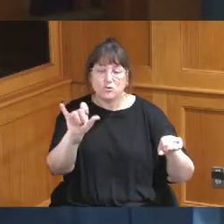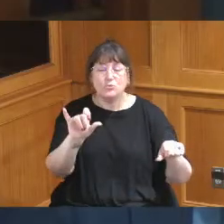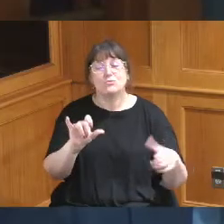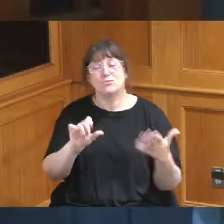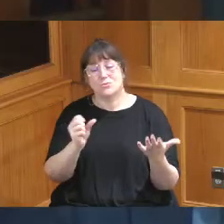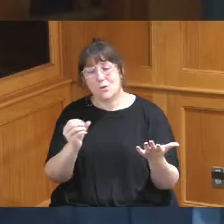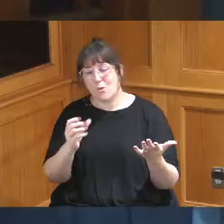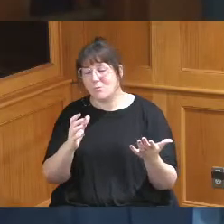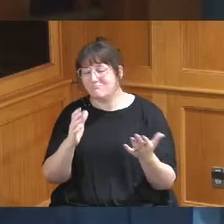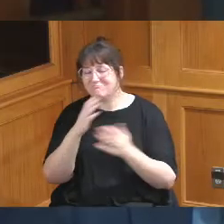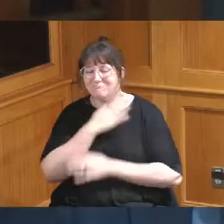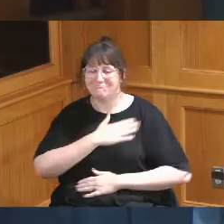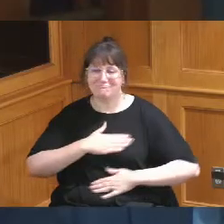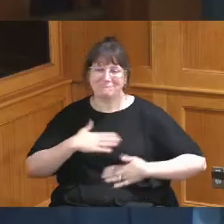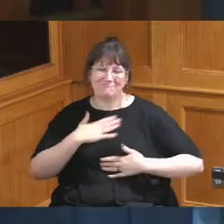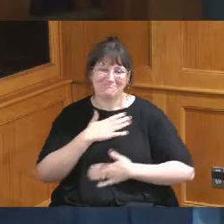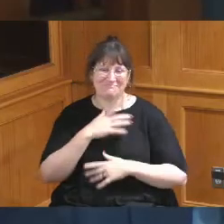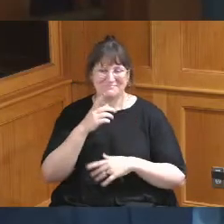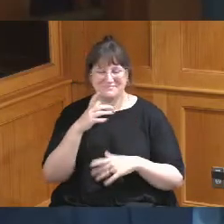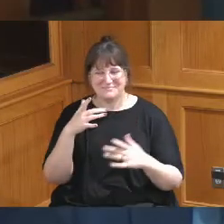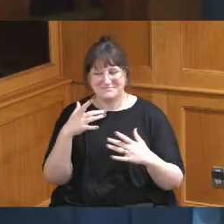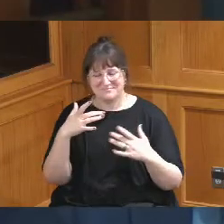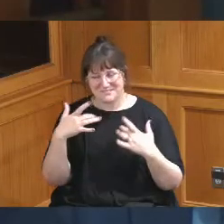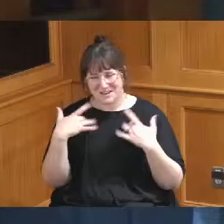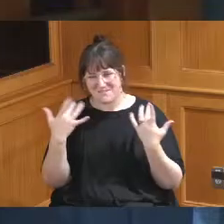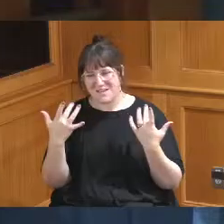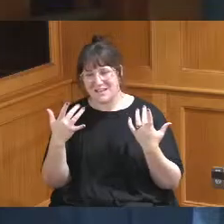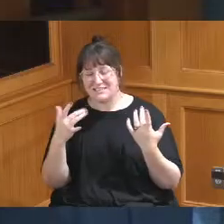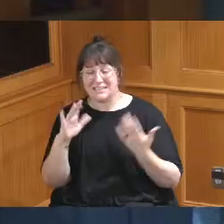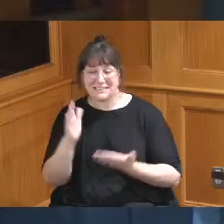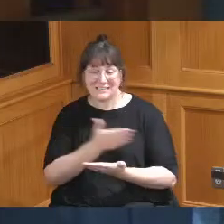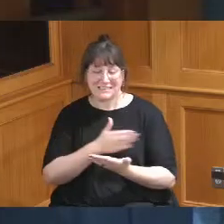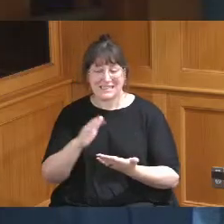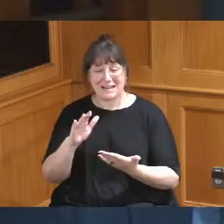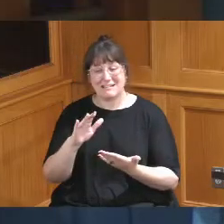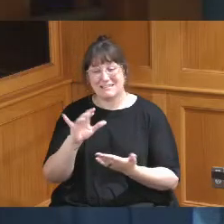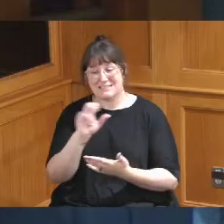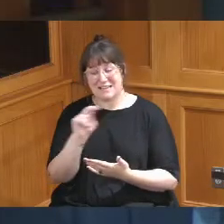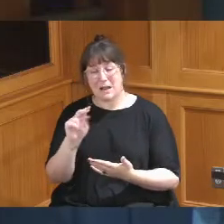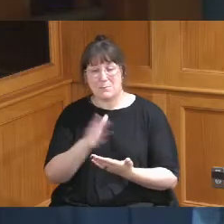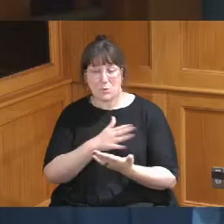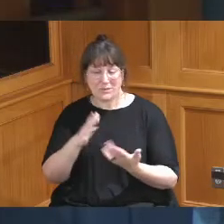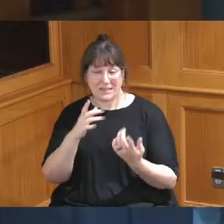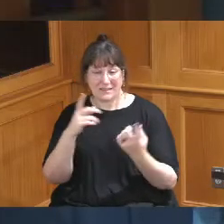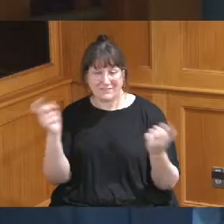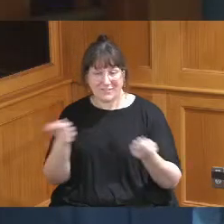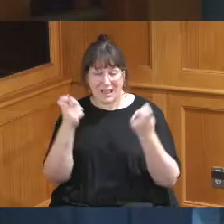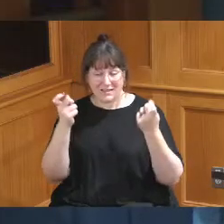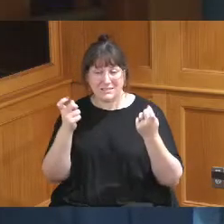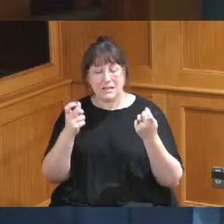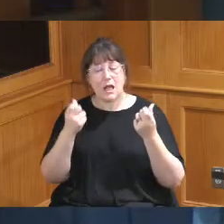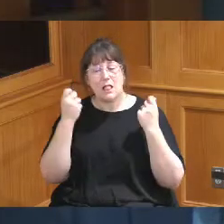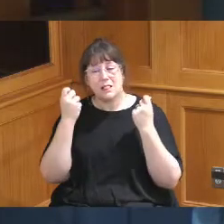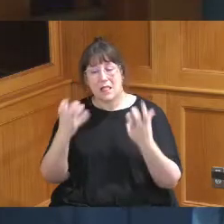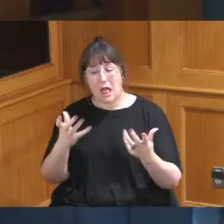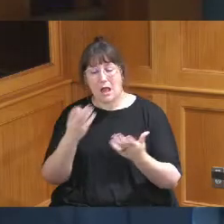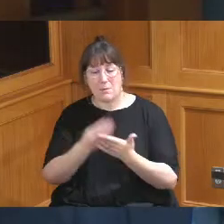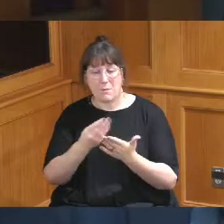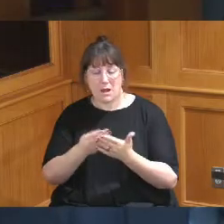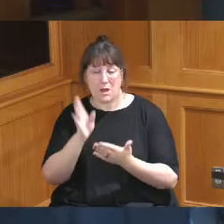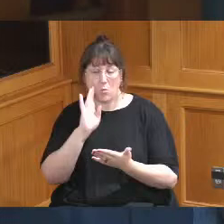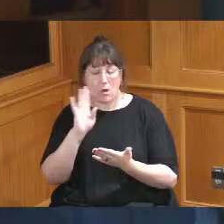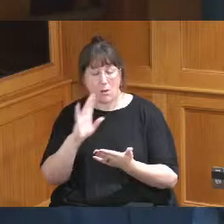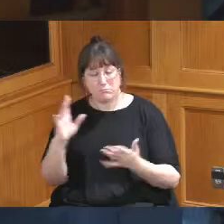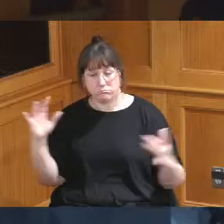be a good time. It's Cincinnati Music Fest weekend. Of course, lots of money is brought into our county, and lots of money has been